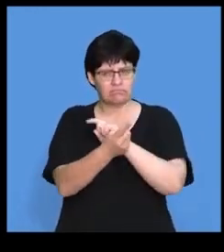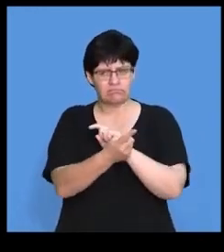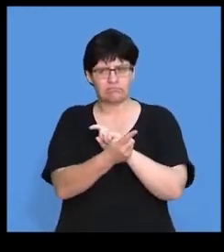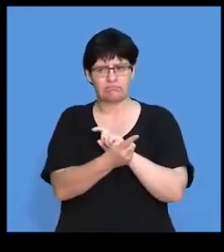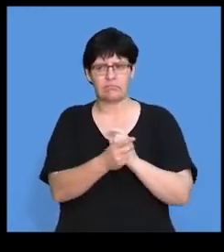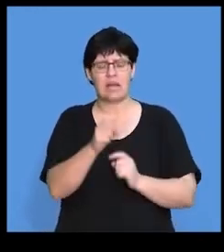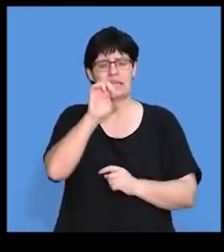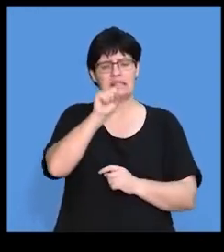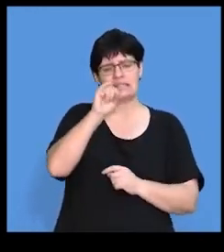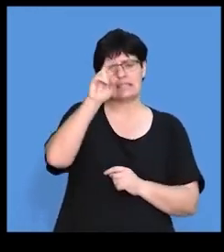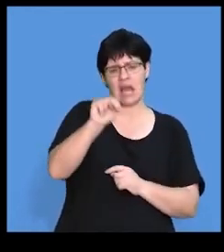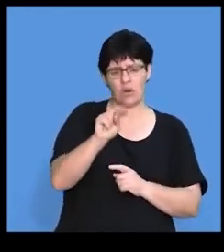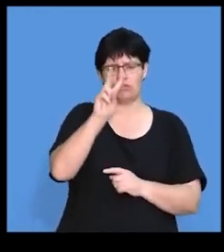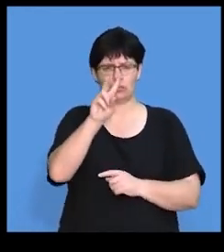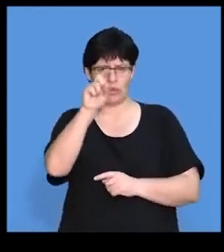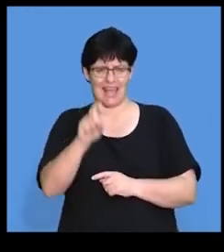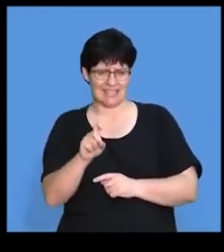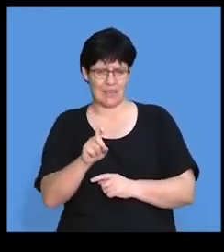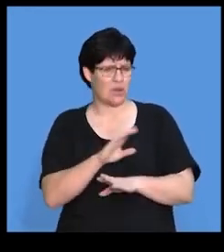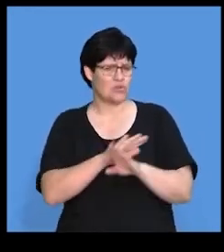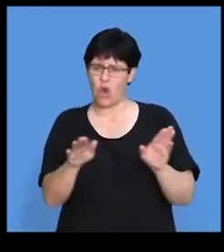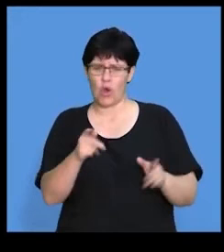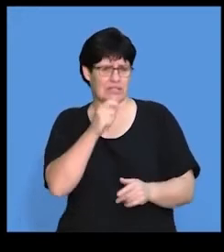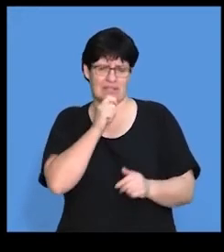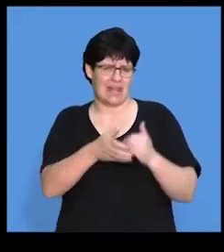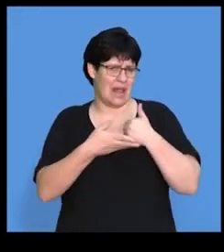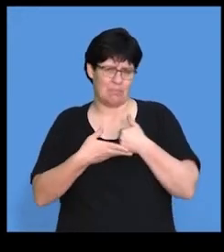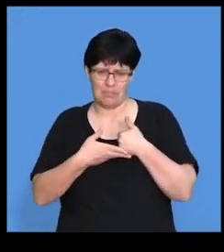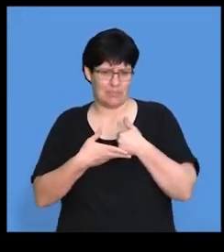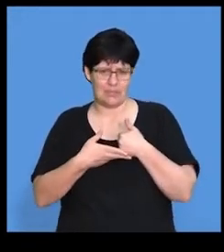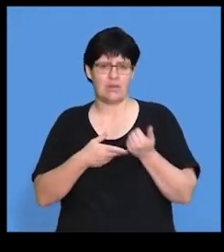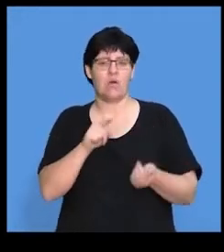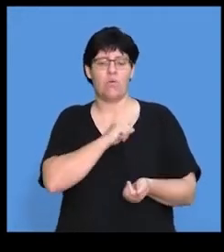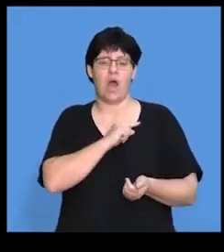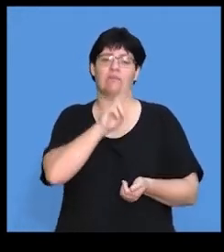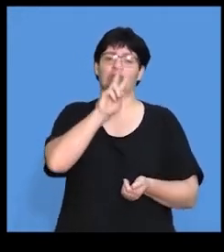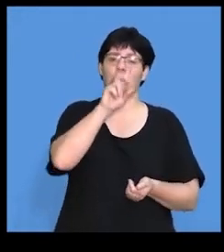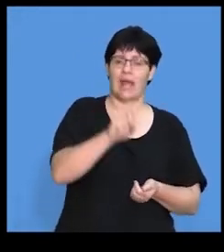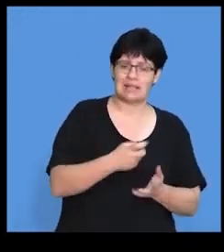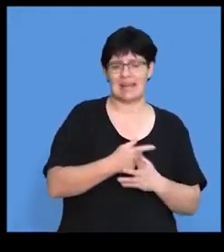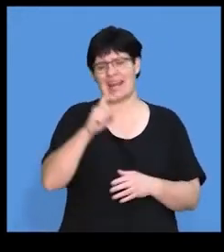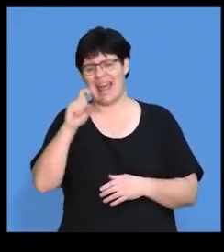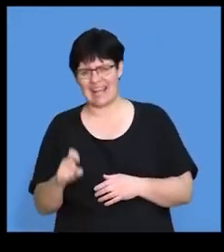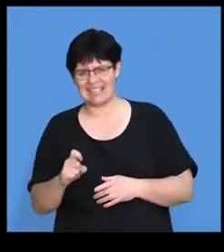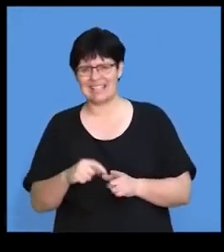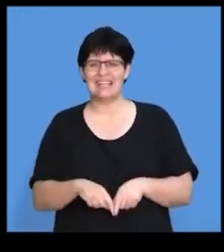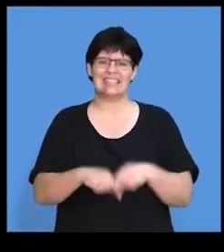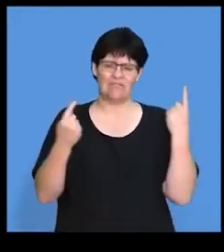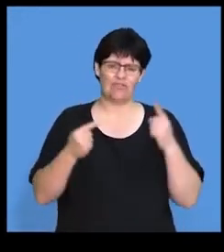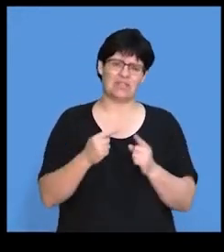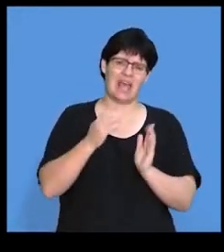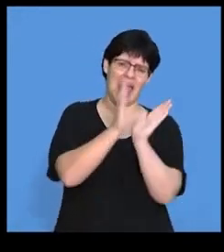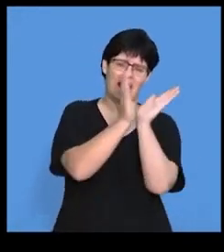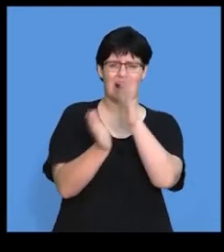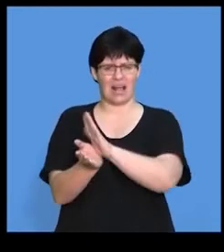into a sine of 2x, but again, that's not going to be useful because then I'm going to have a 2x and an x, they're different